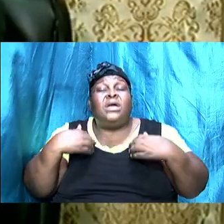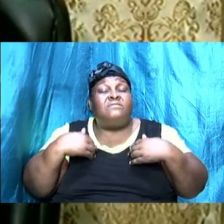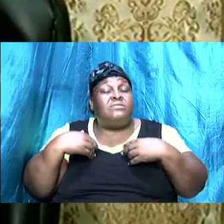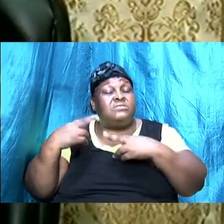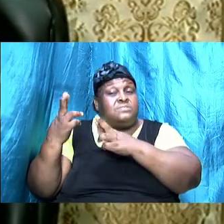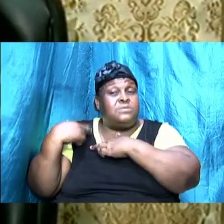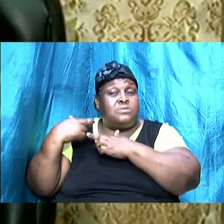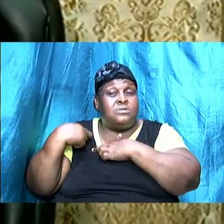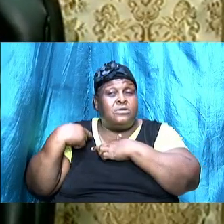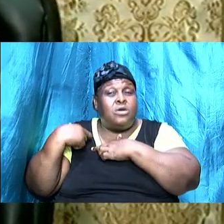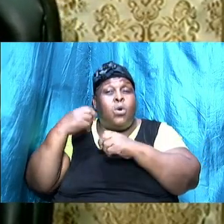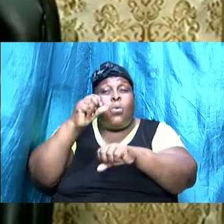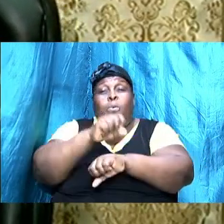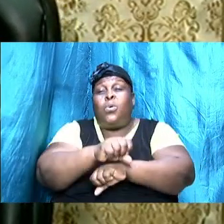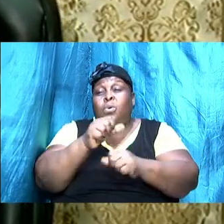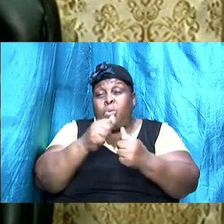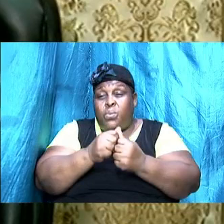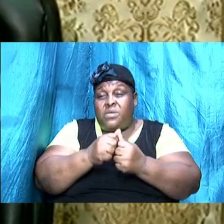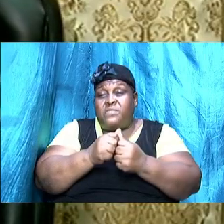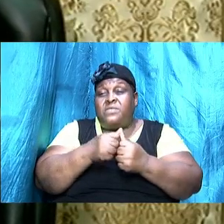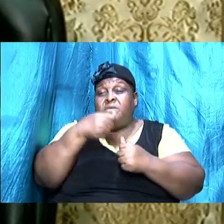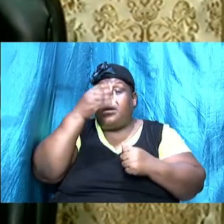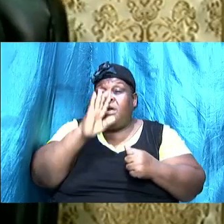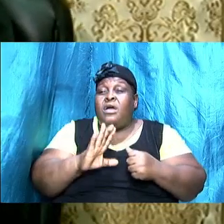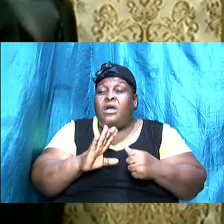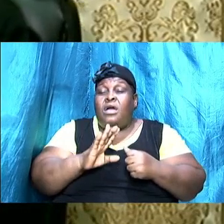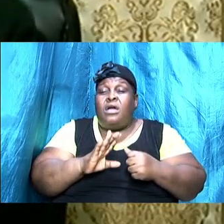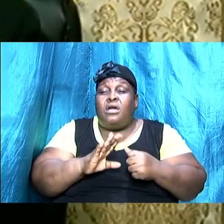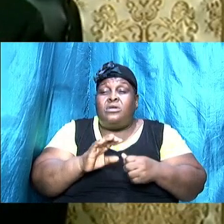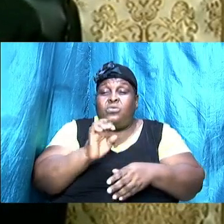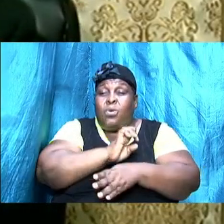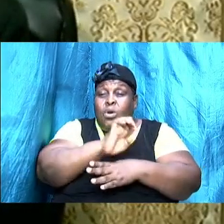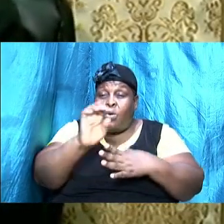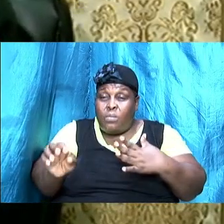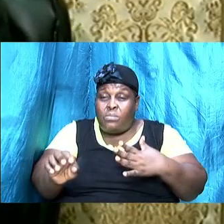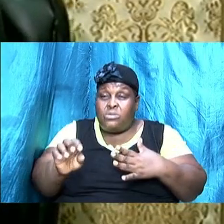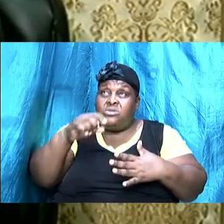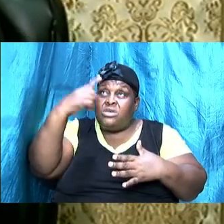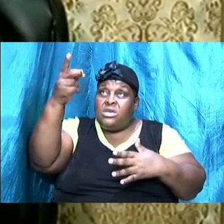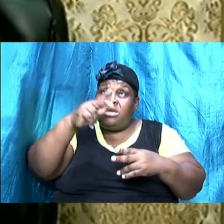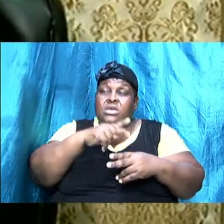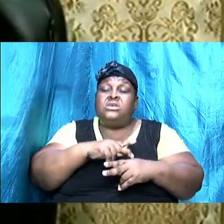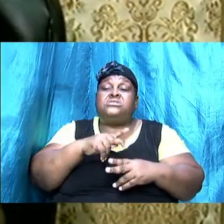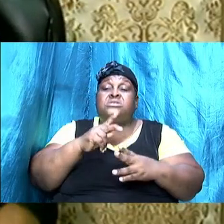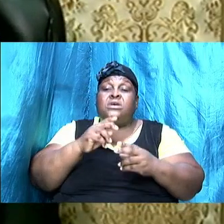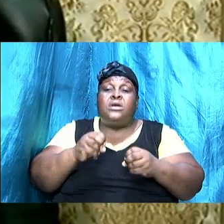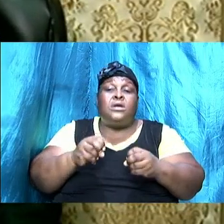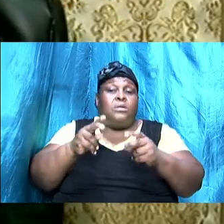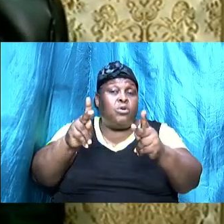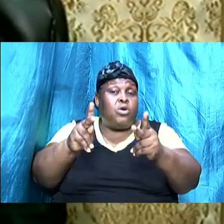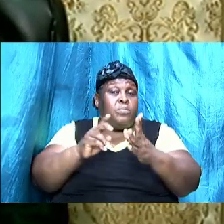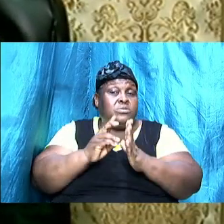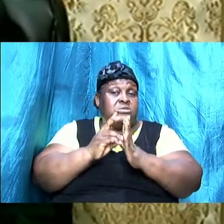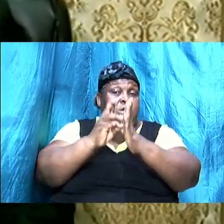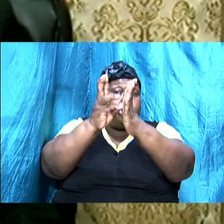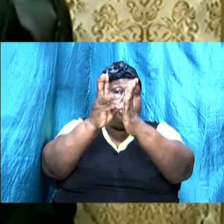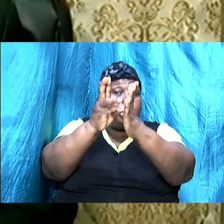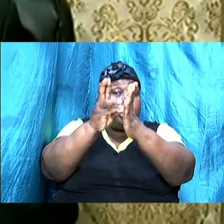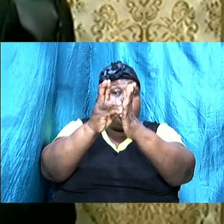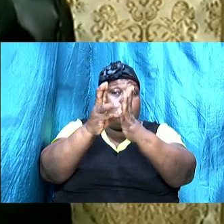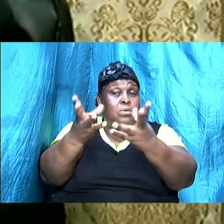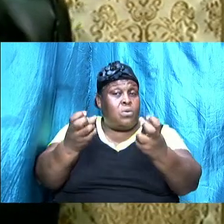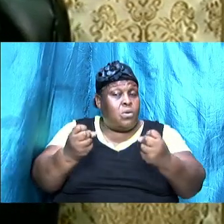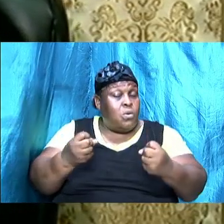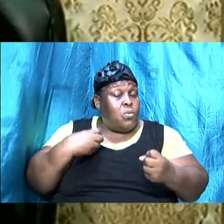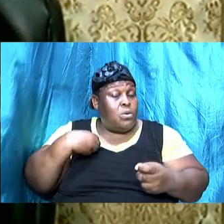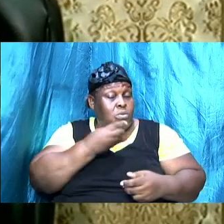accomplish his purpose. And it is very important. So I wanted us to be very clear on